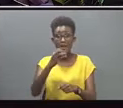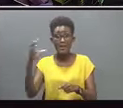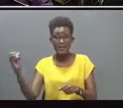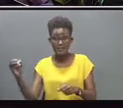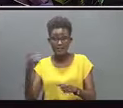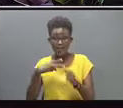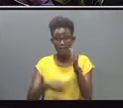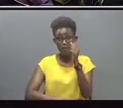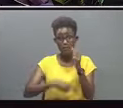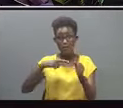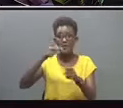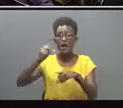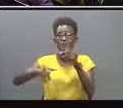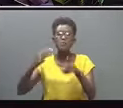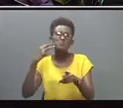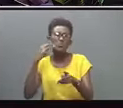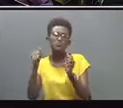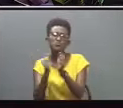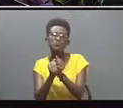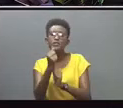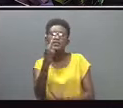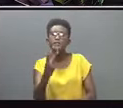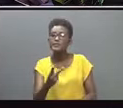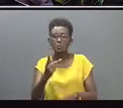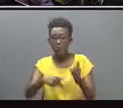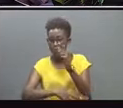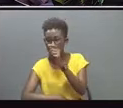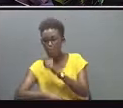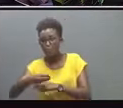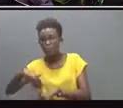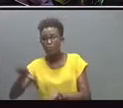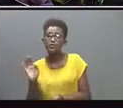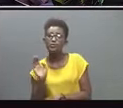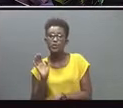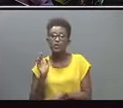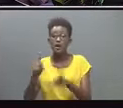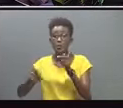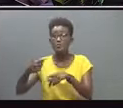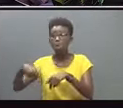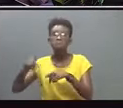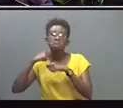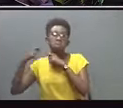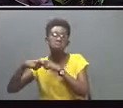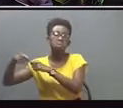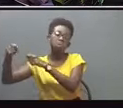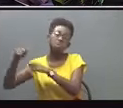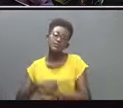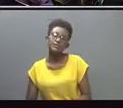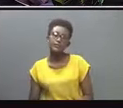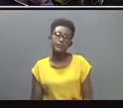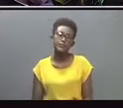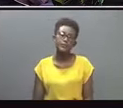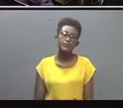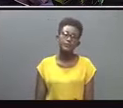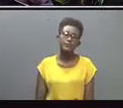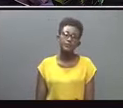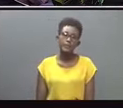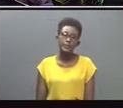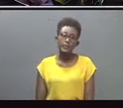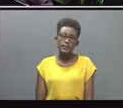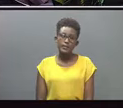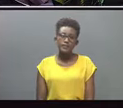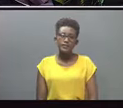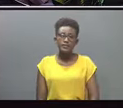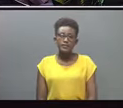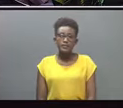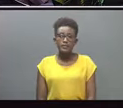people. There is on shuti zacu zaje muri Afrika ziratwa zitwara ziba abantu bacu zibatwara nk'ibikoresho zibatwara